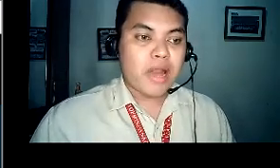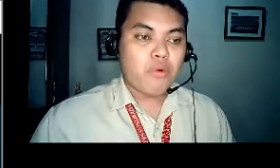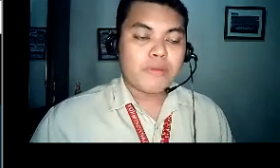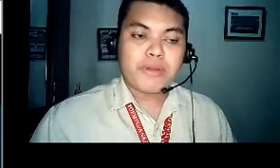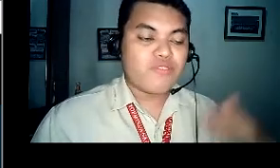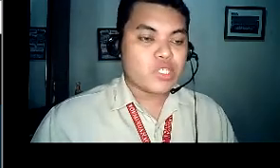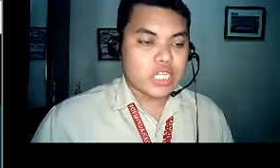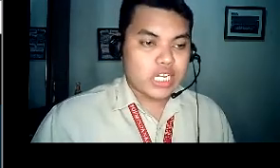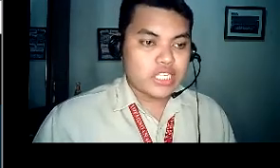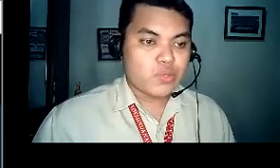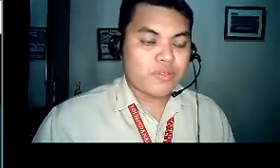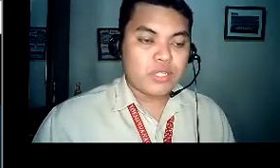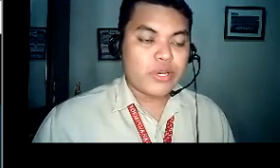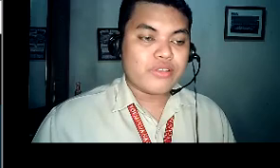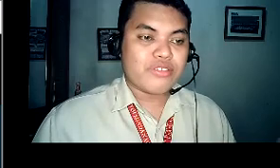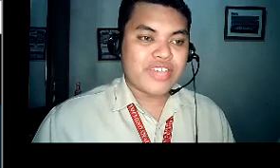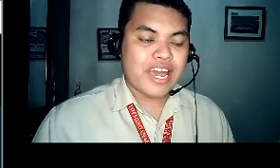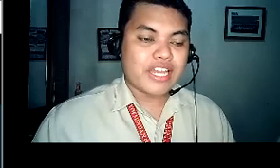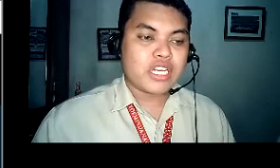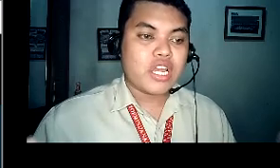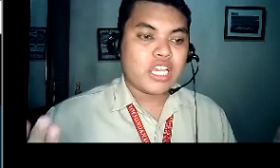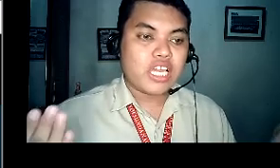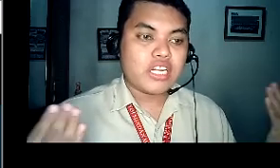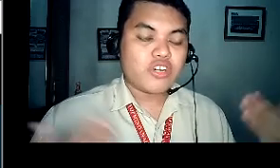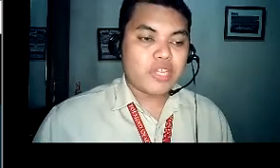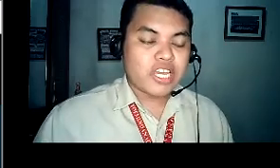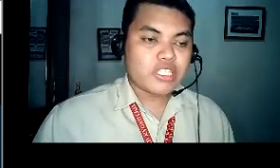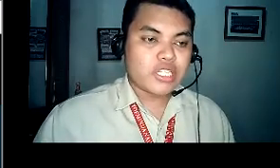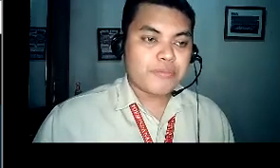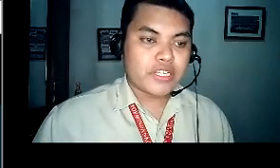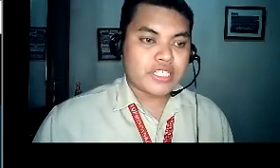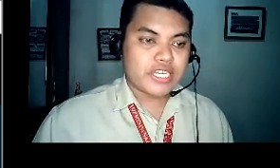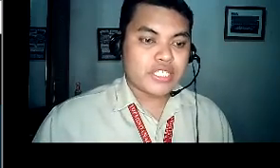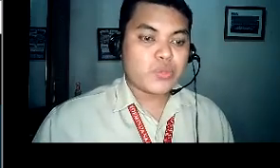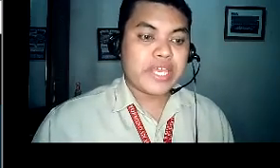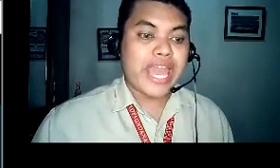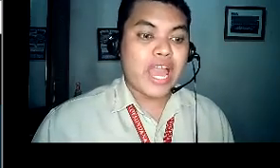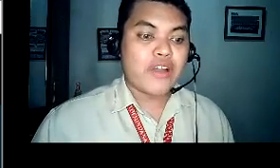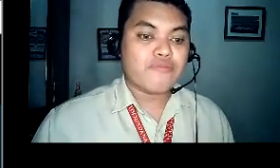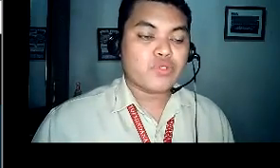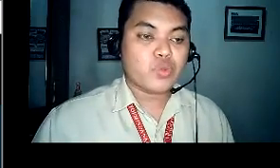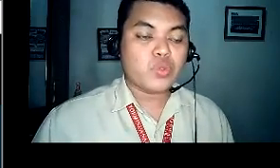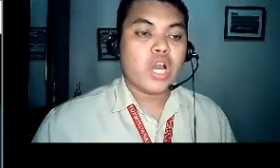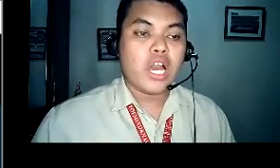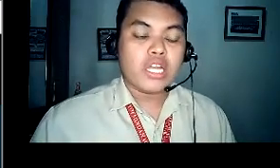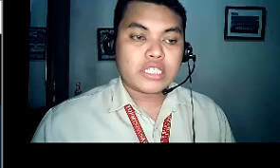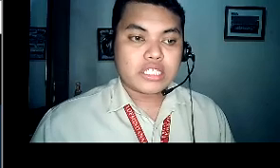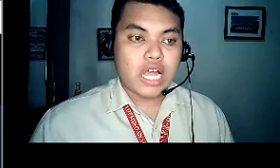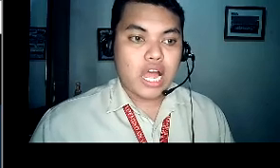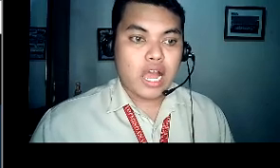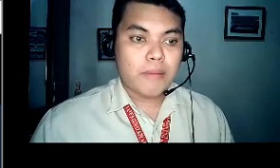based from our previous knowledge, we've learned that in communication process, we have two